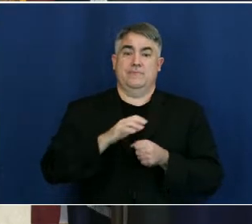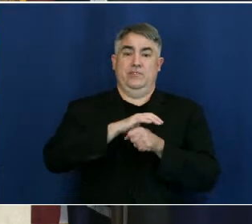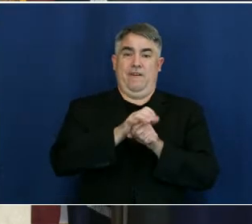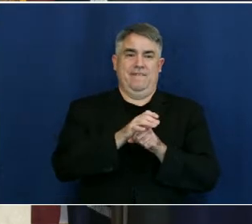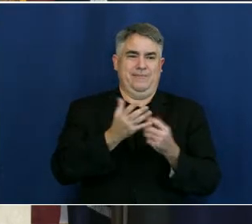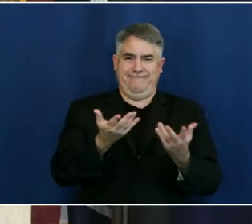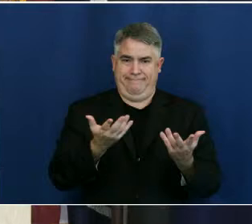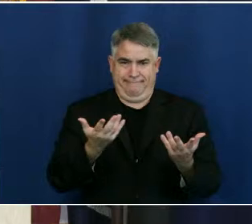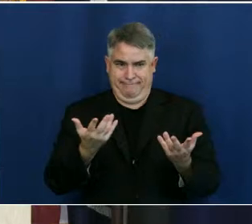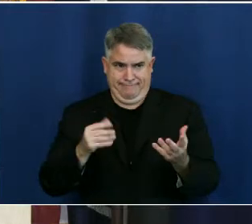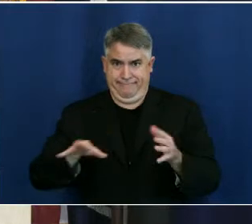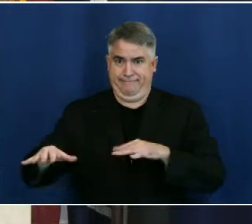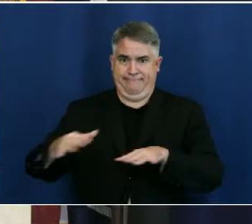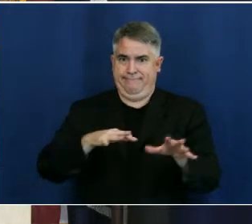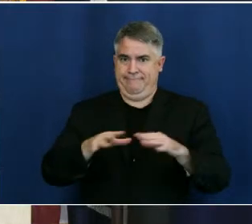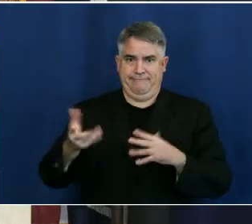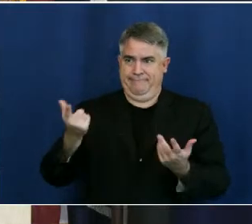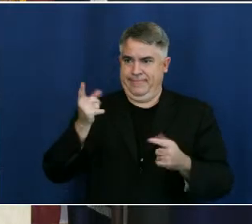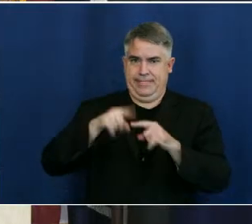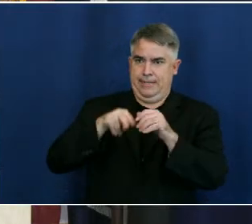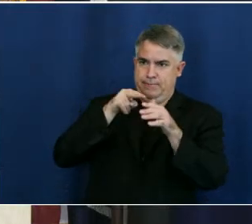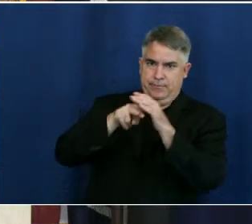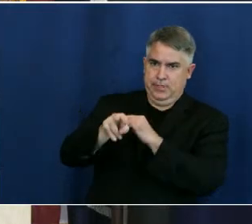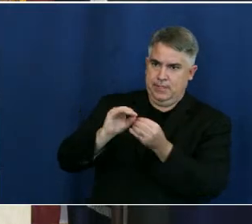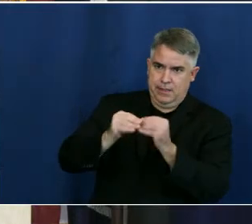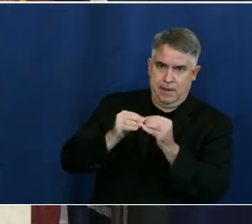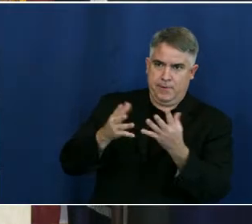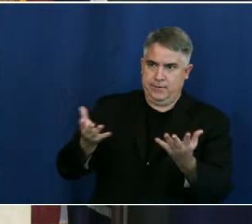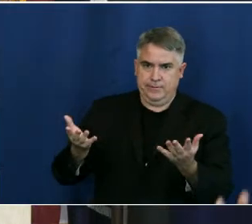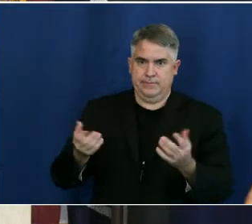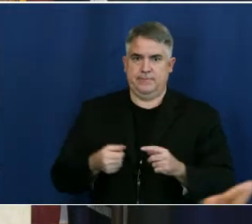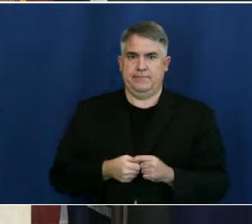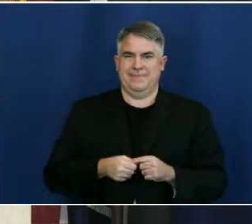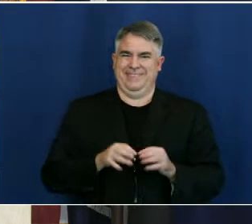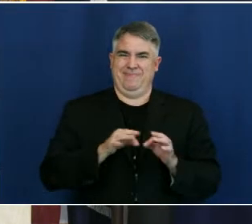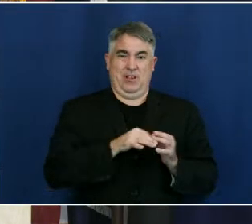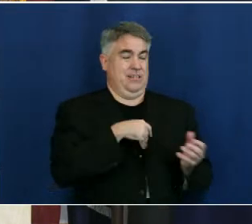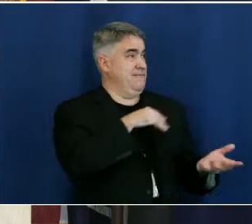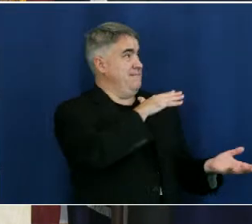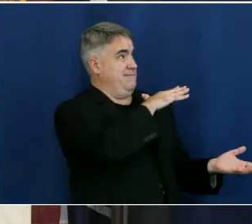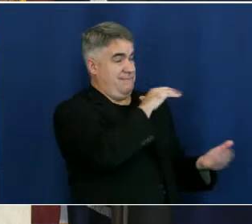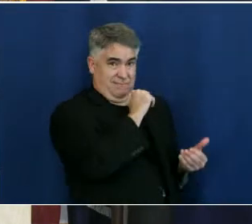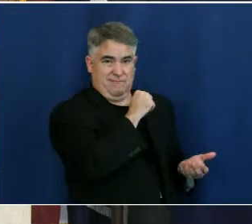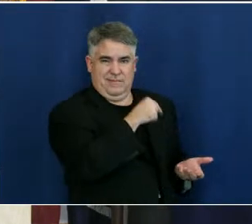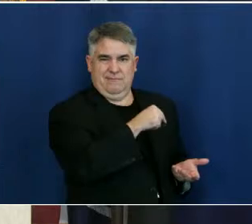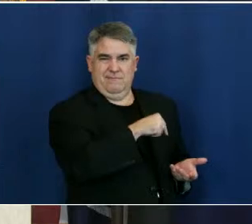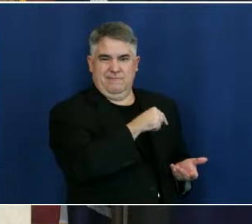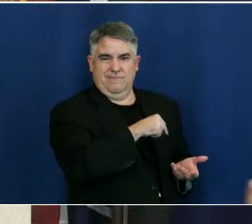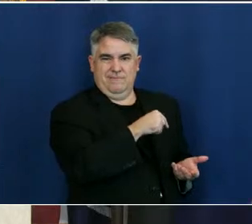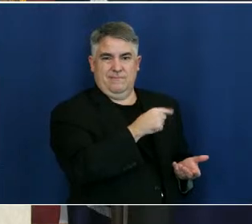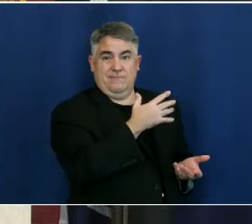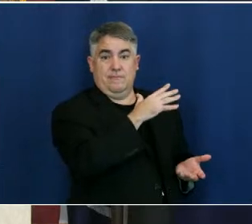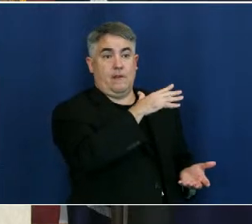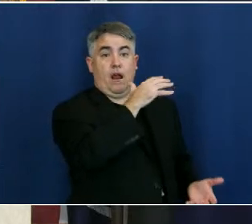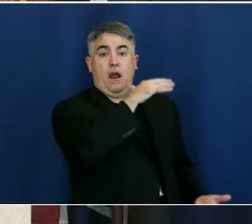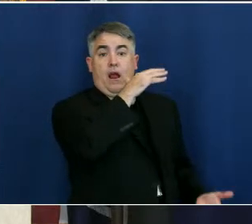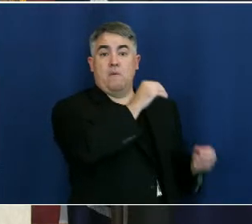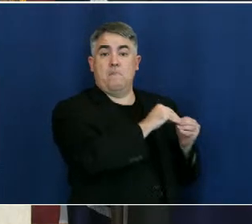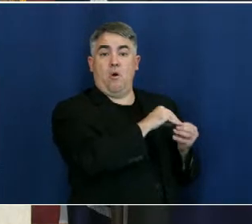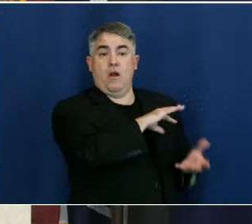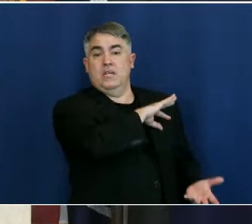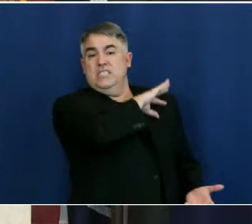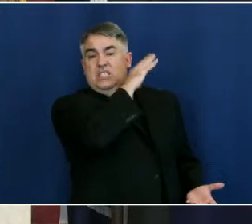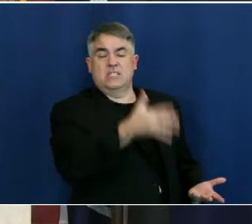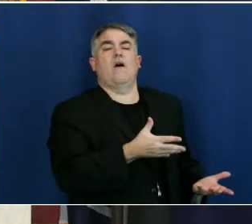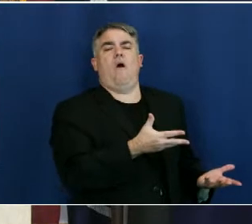know, tell people why. And so the supply of vaccines and the future supplies remains a mystery. We hope that it